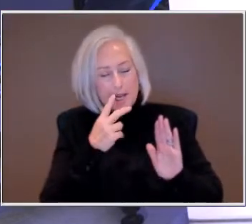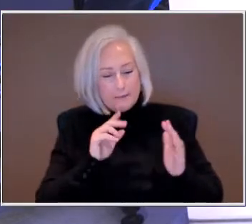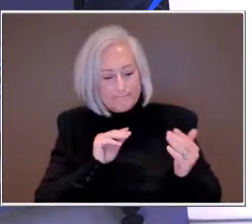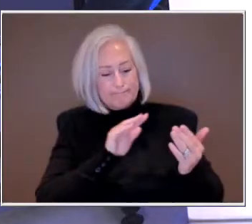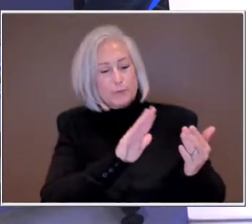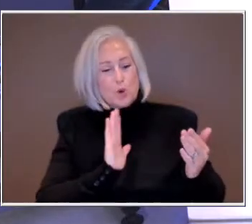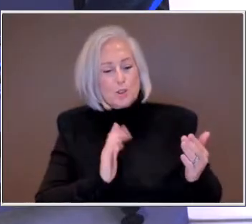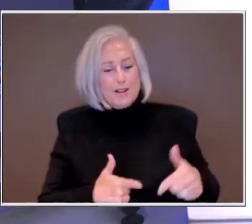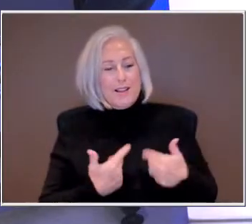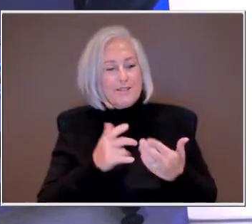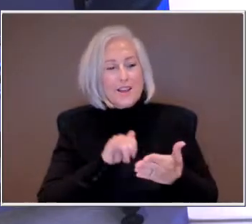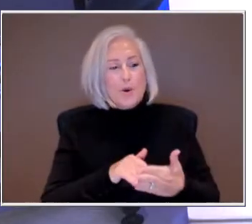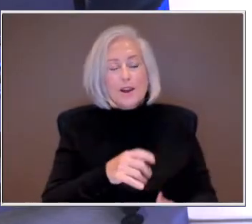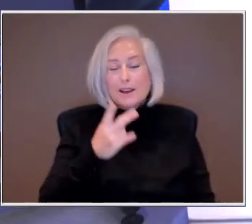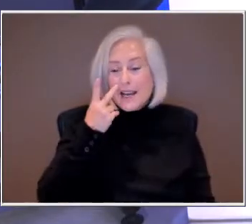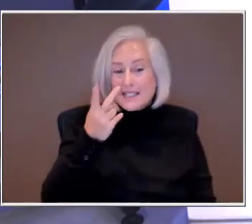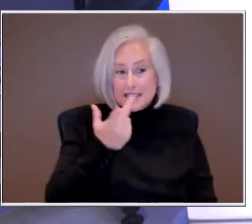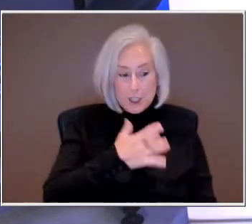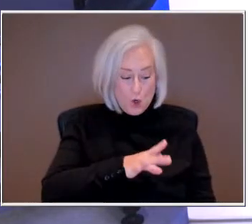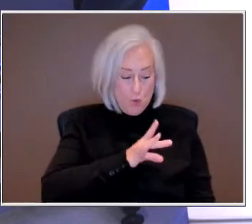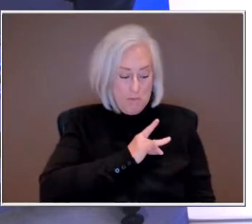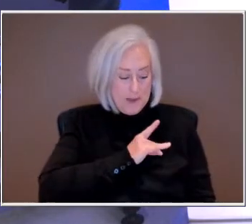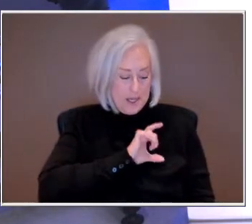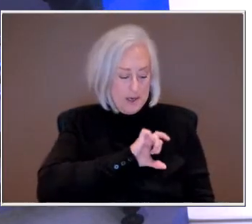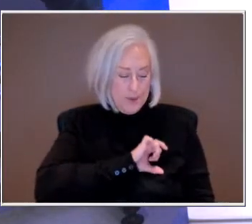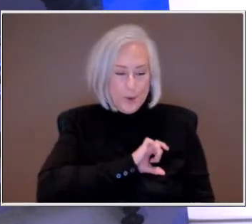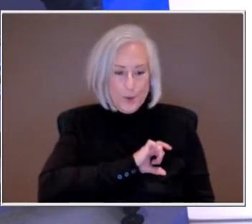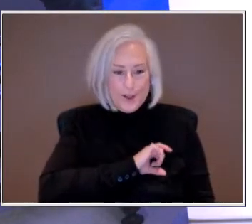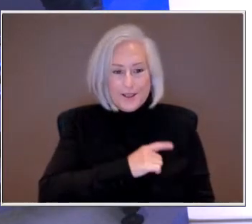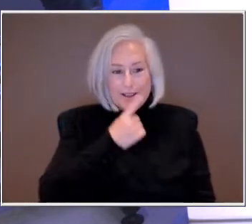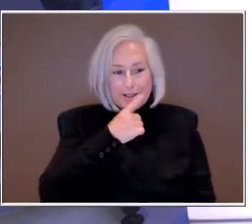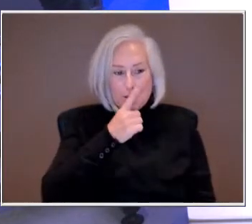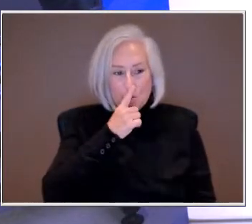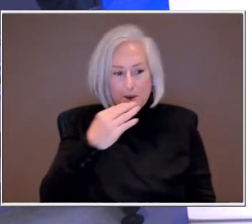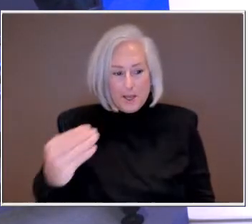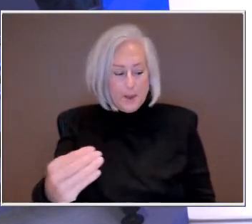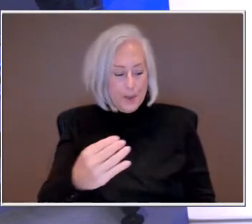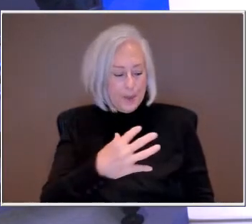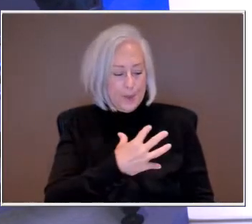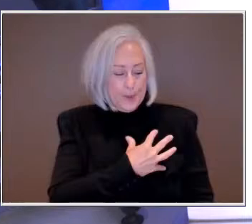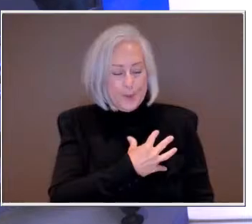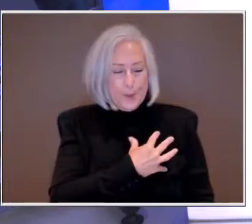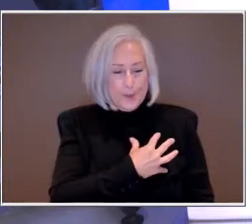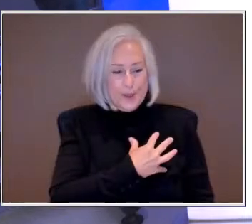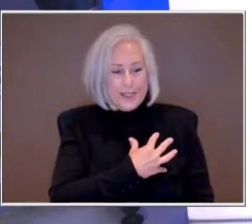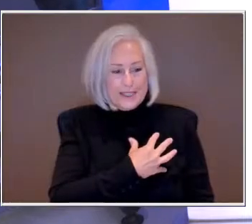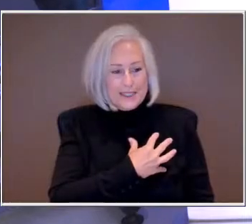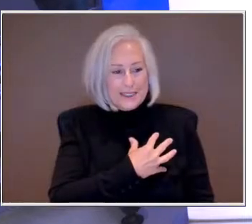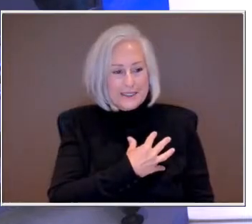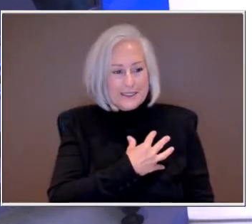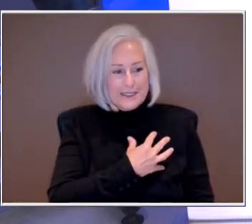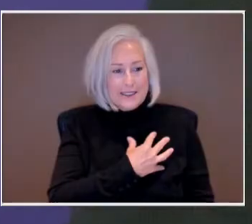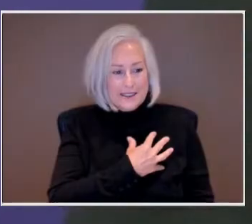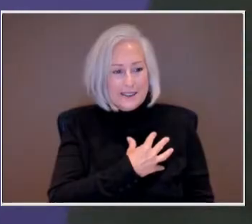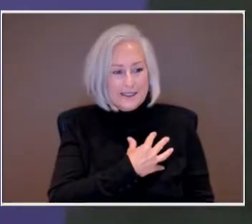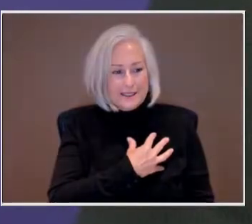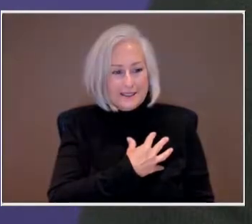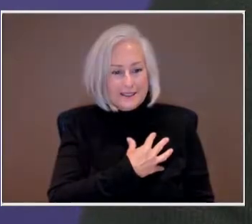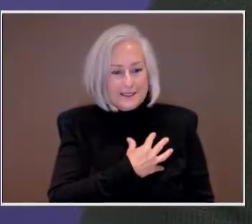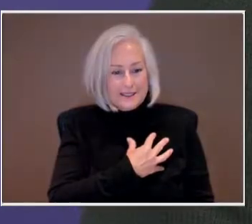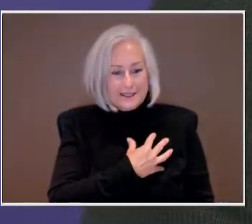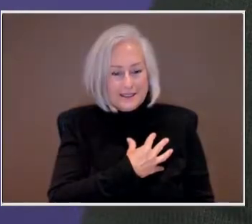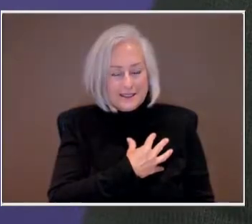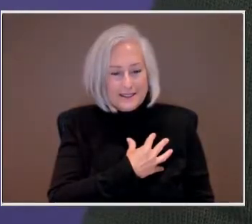wearing, and I would love for our crew in the back to zoom in on this pin, if you can hold it right there. It's a pin you wear